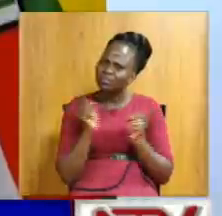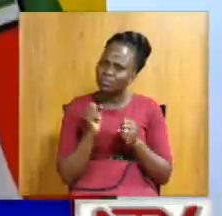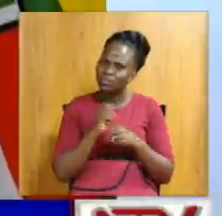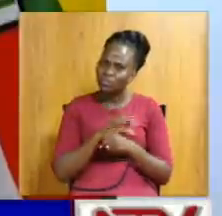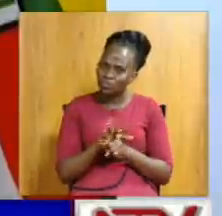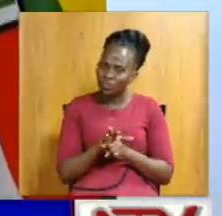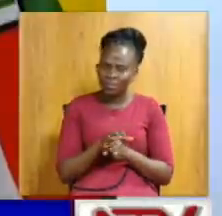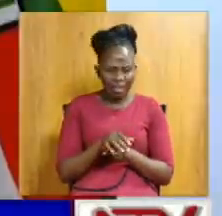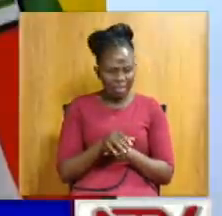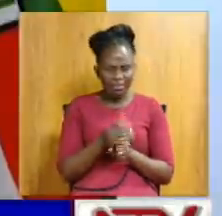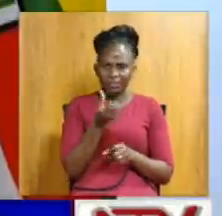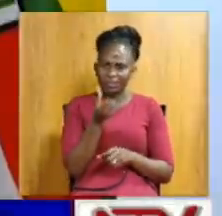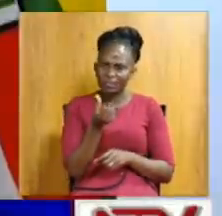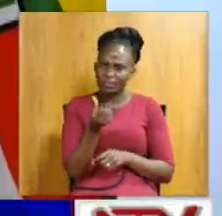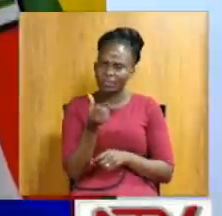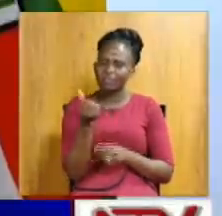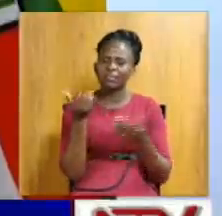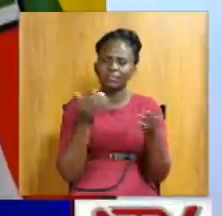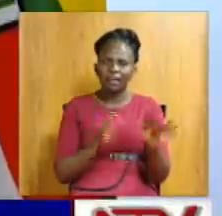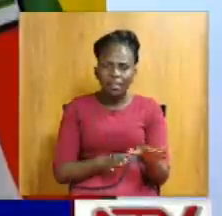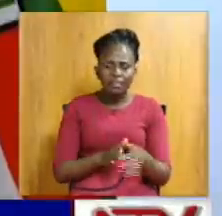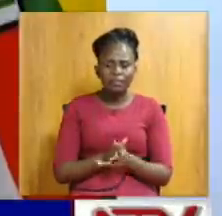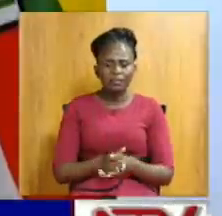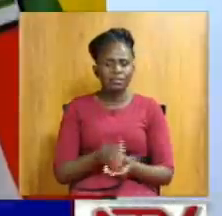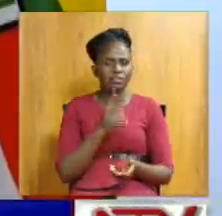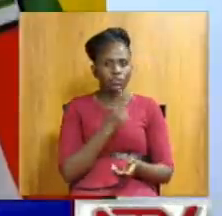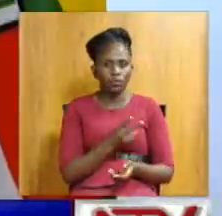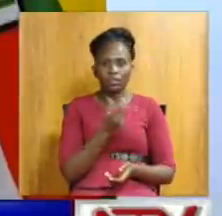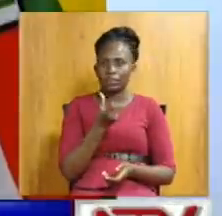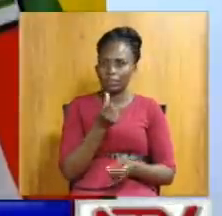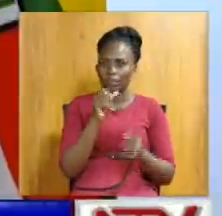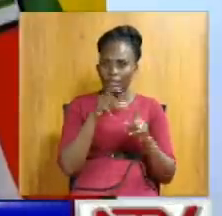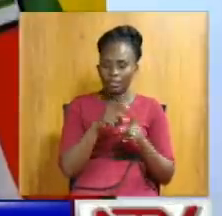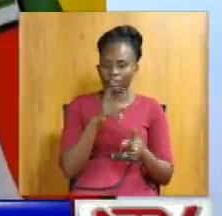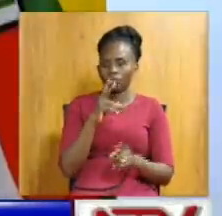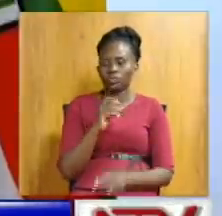6 deaths on the 27th of December 2021.